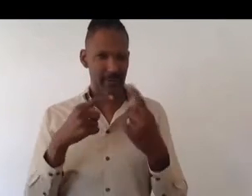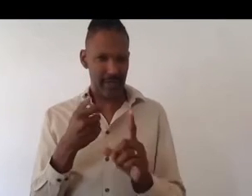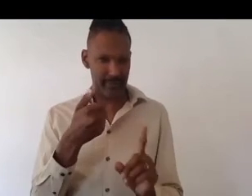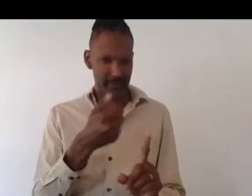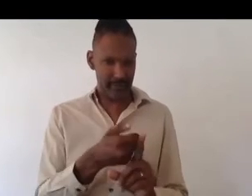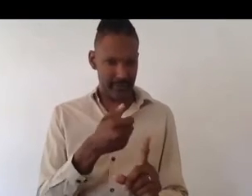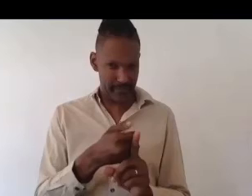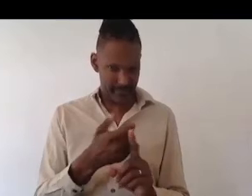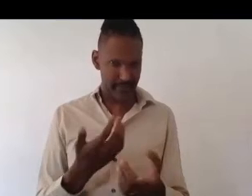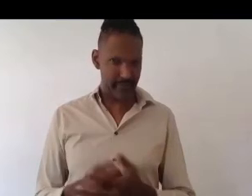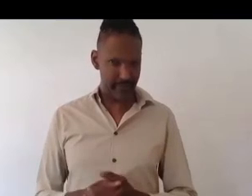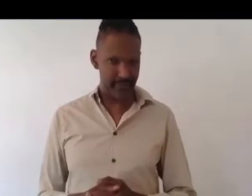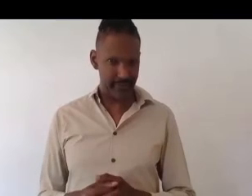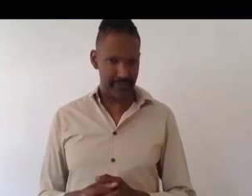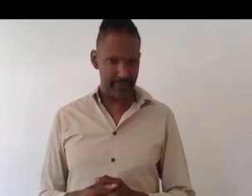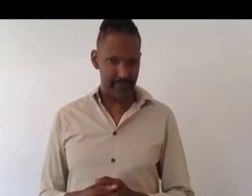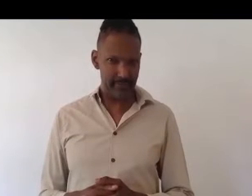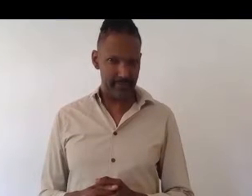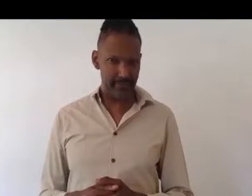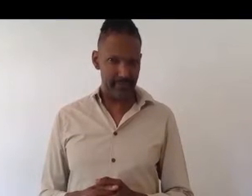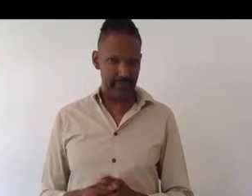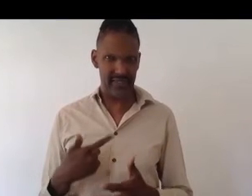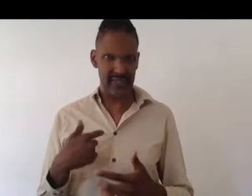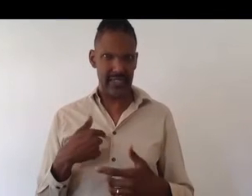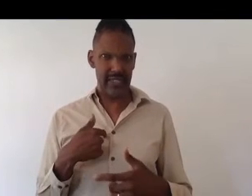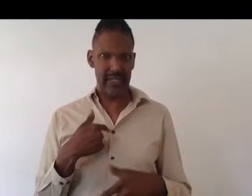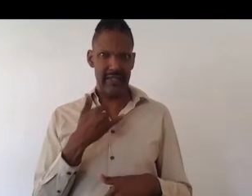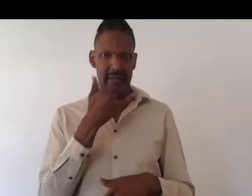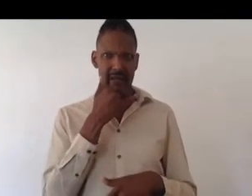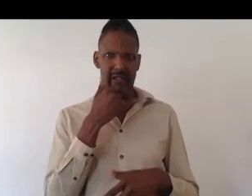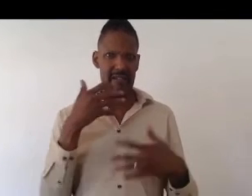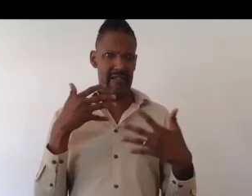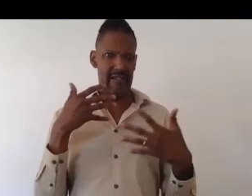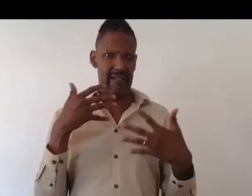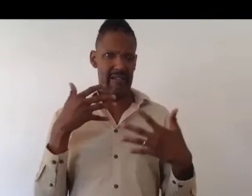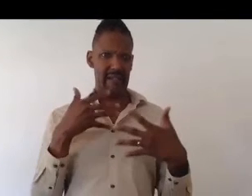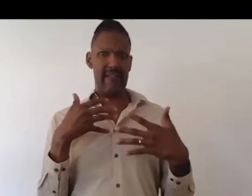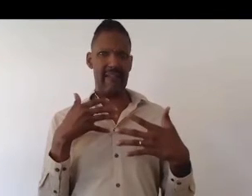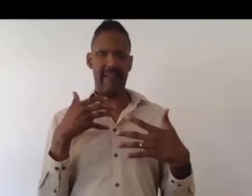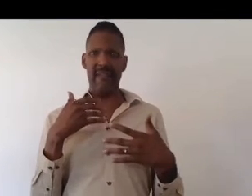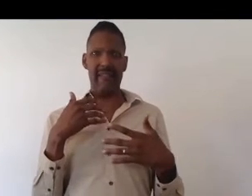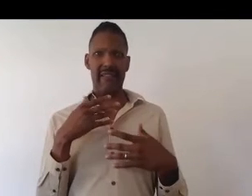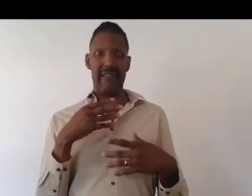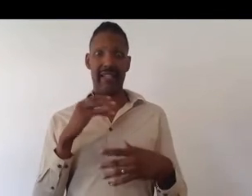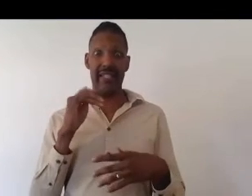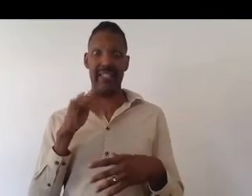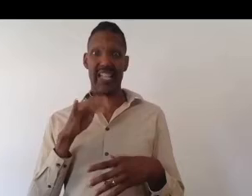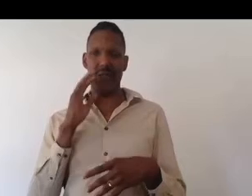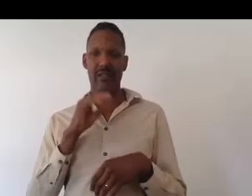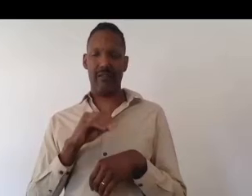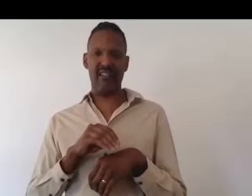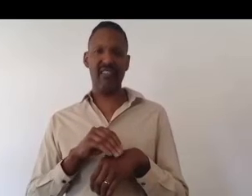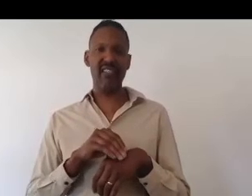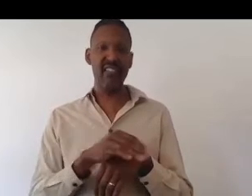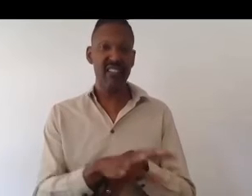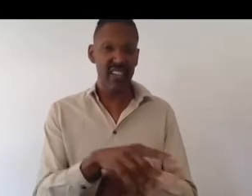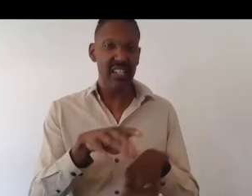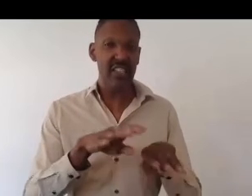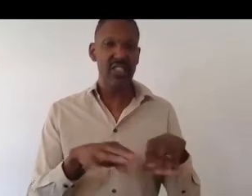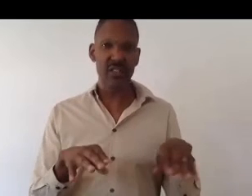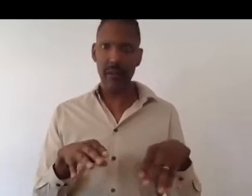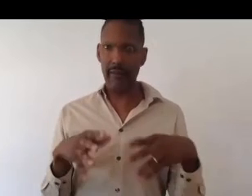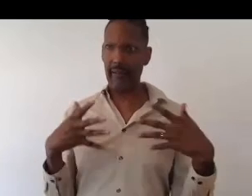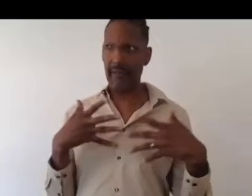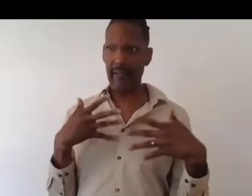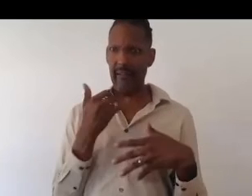you think about STEM for yourself. If you're afraid to be wrong, or your kid's going to be afraid to be wrong, those things really matter